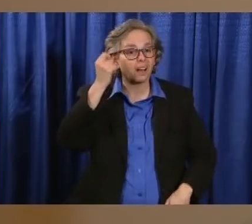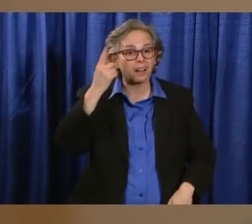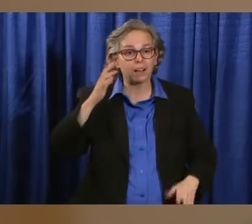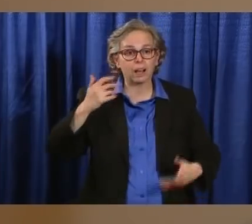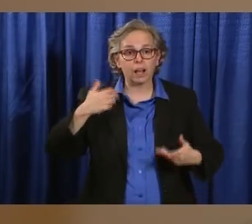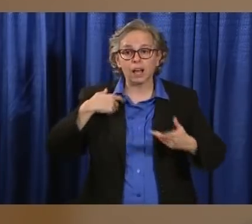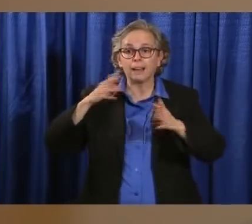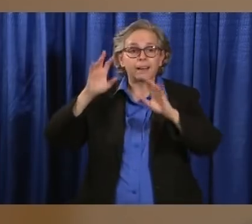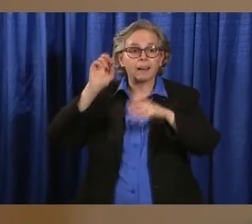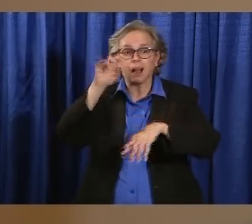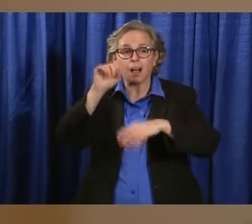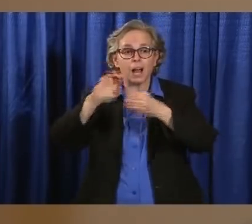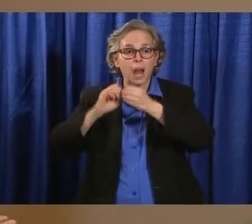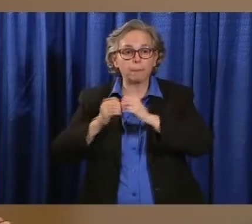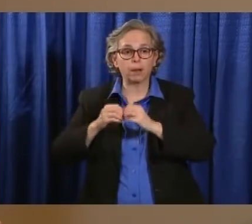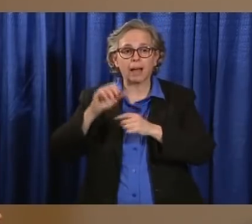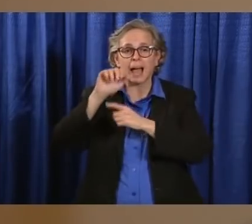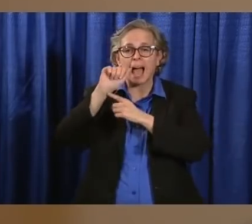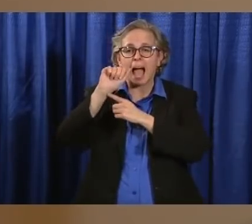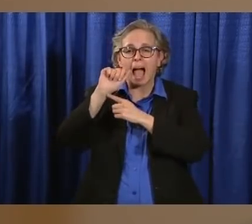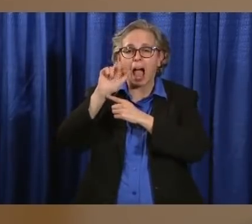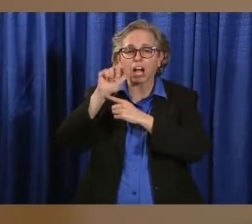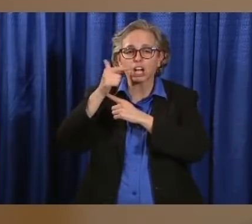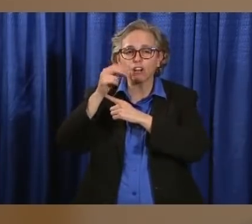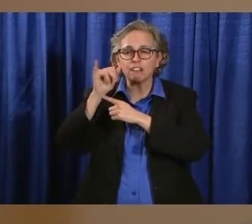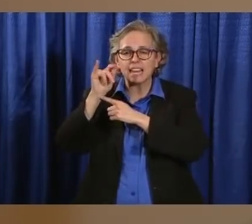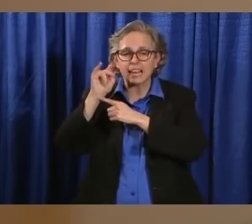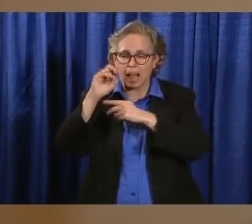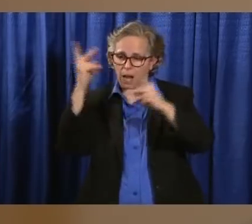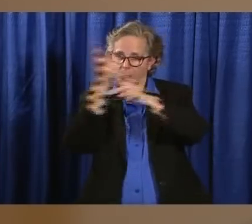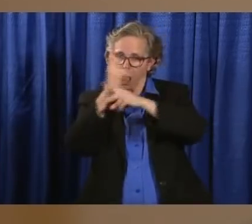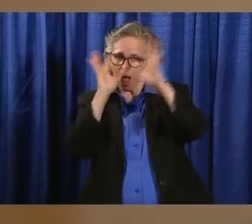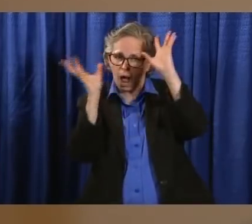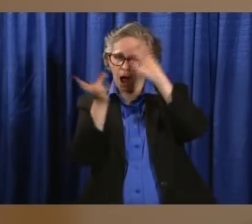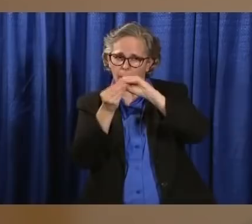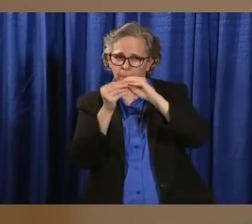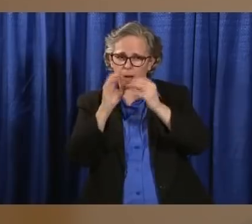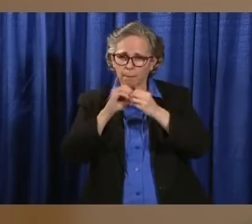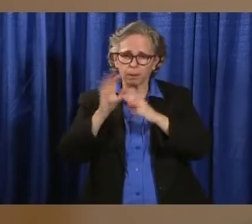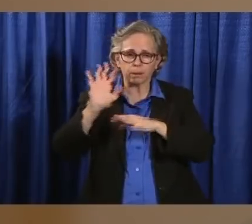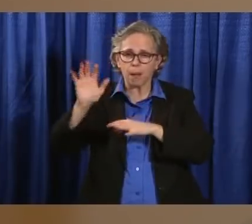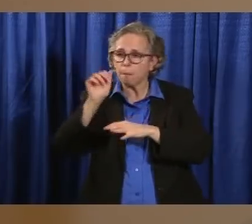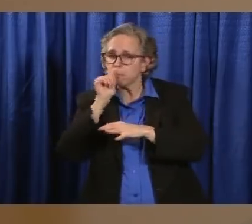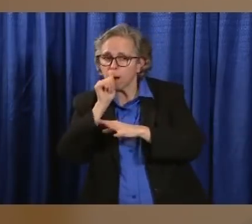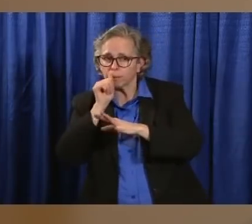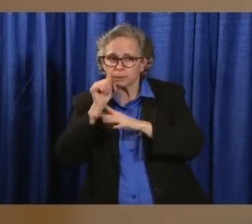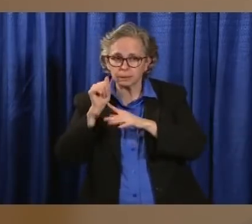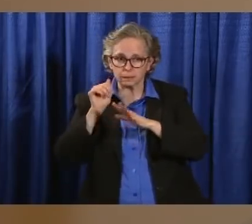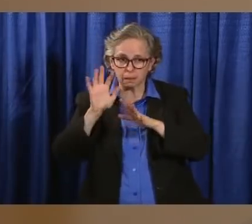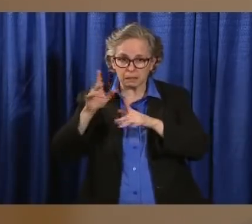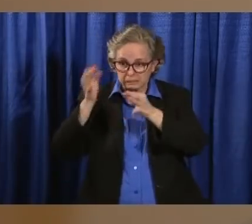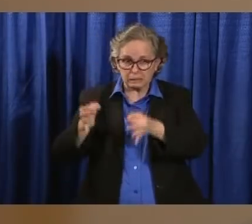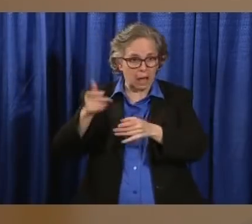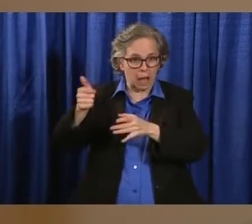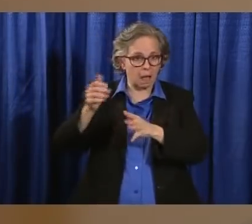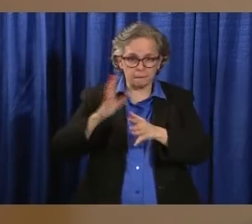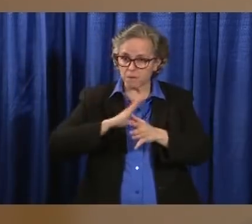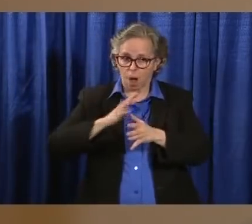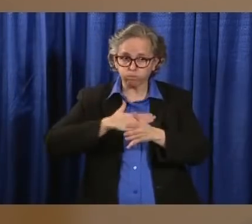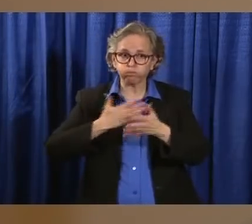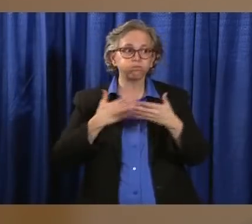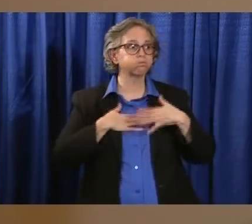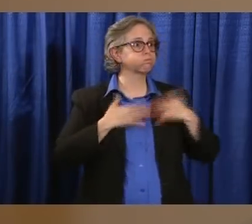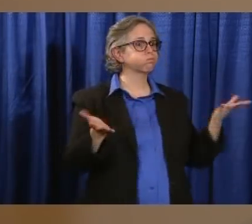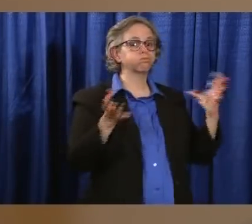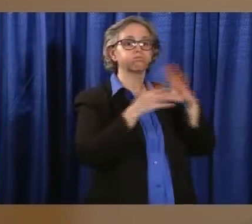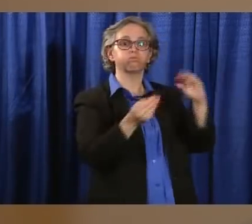you know, we've had people that have been willing to come forth and share their personal story, but we really need to allow